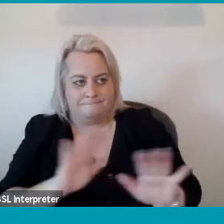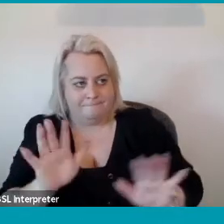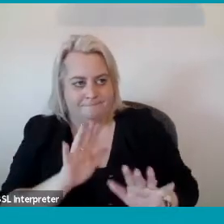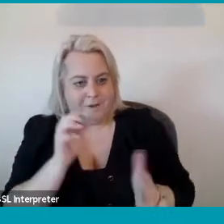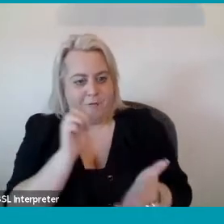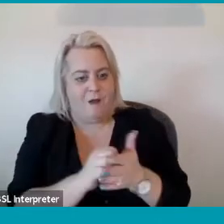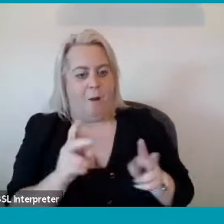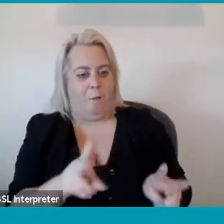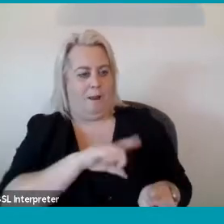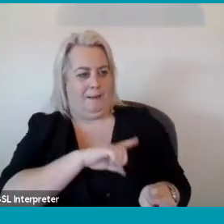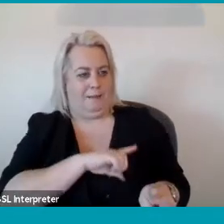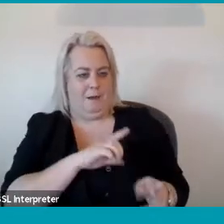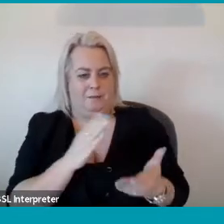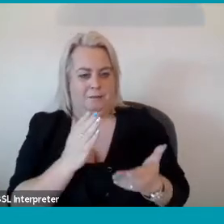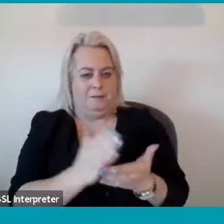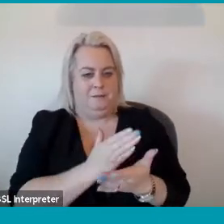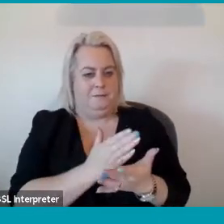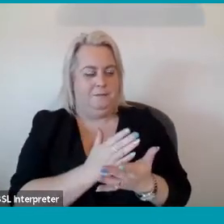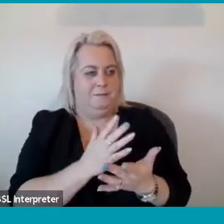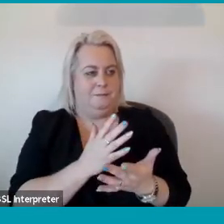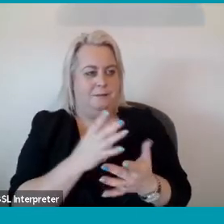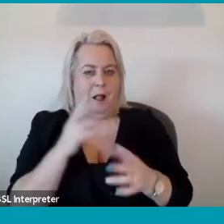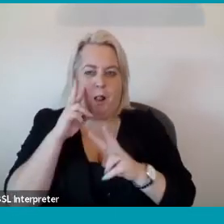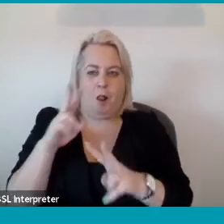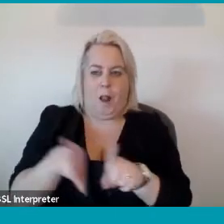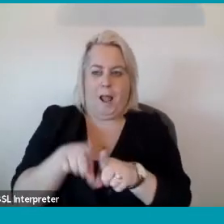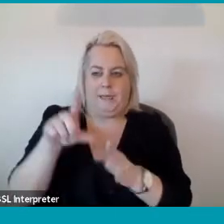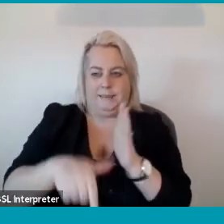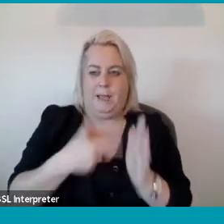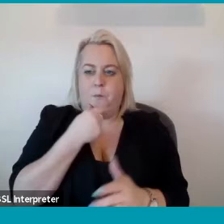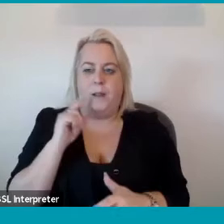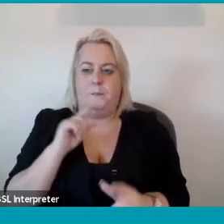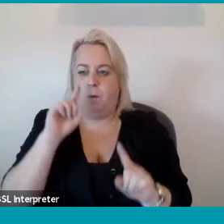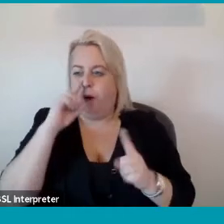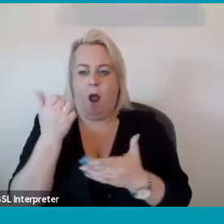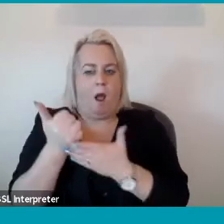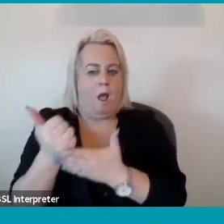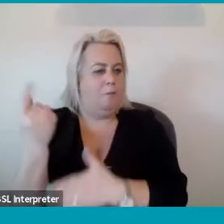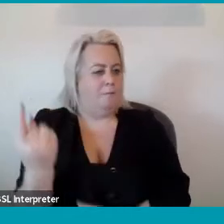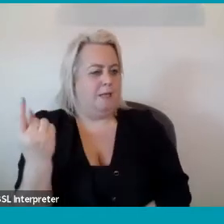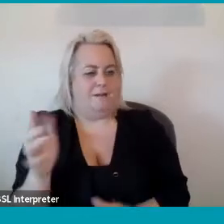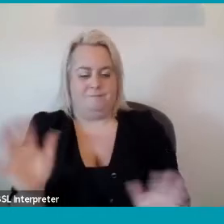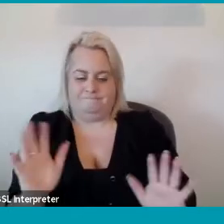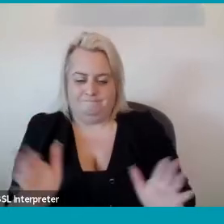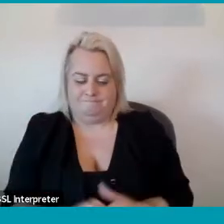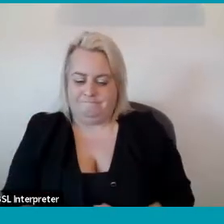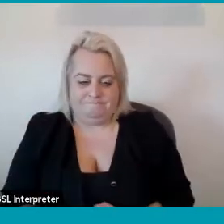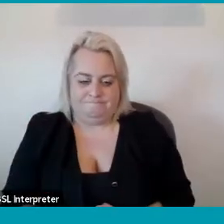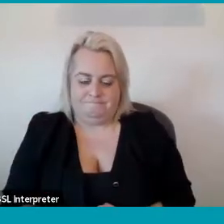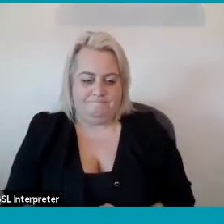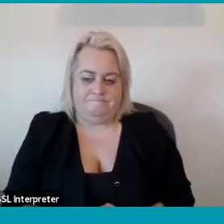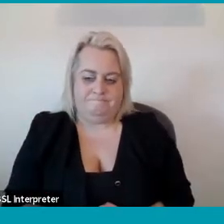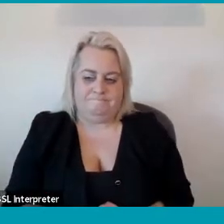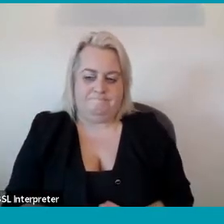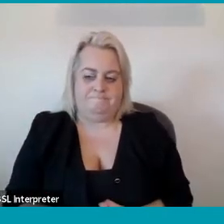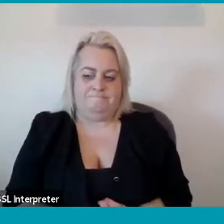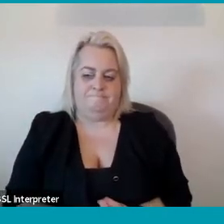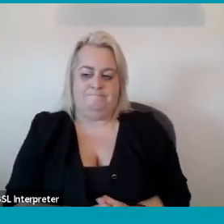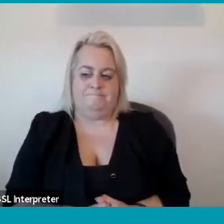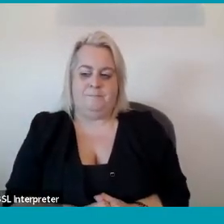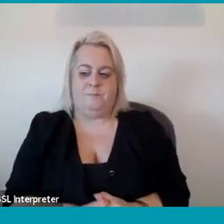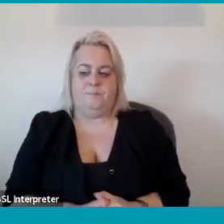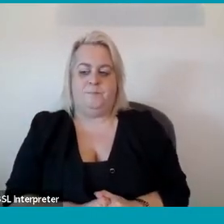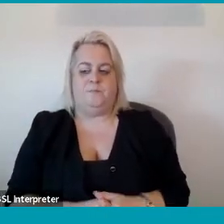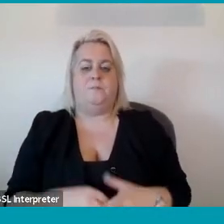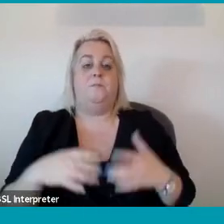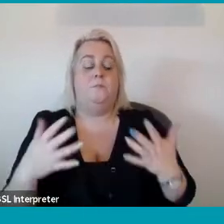do things for ourselves or make decisions for ourselves. And so, what's the reality? When we look at disabled people in the